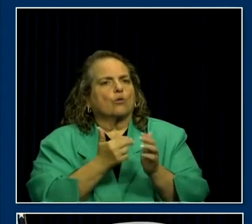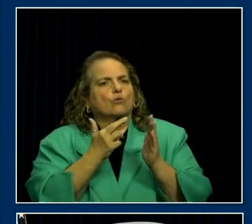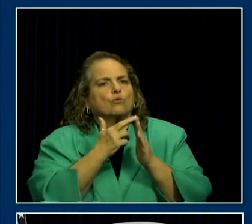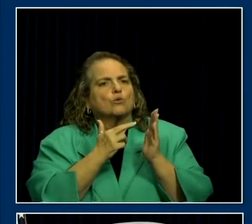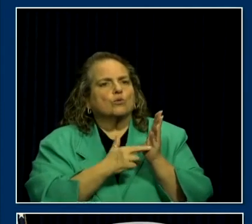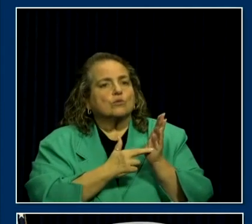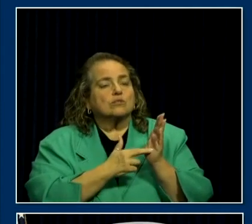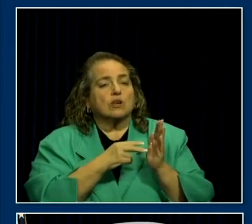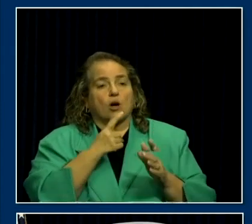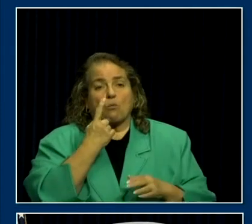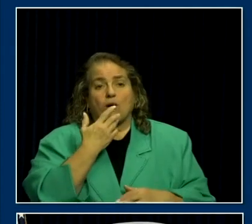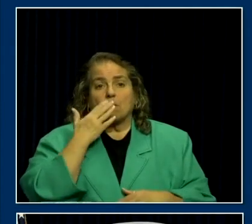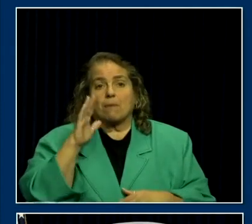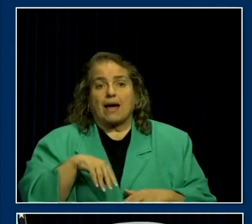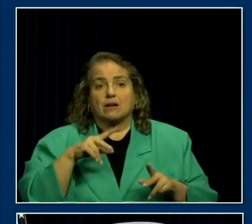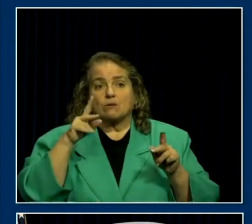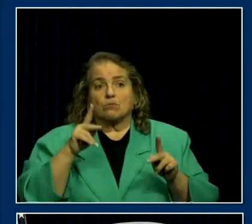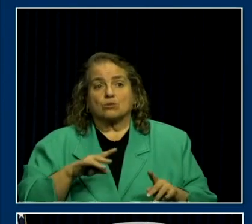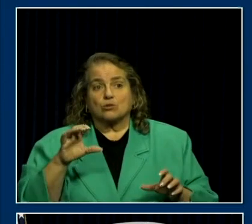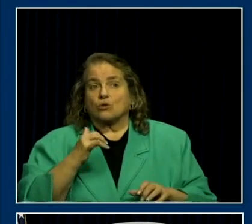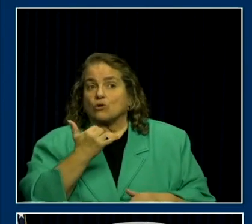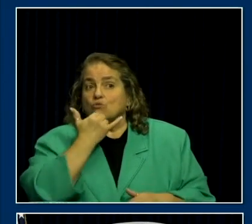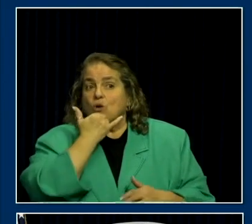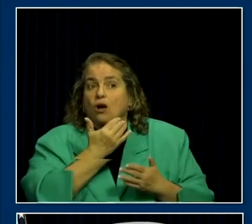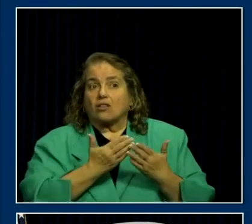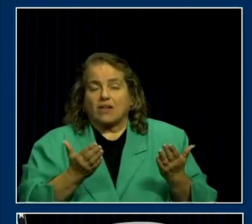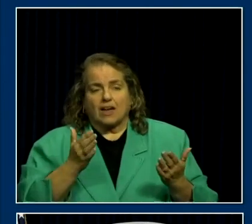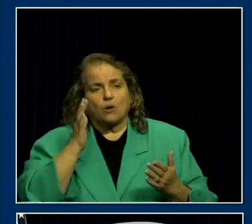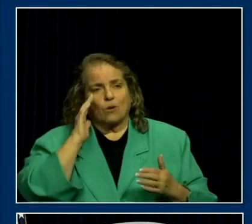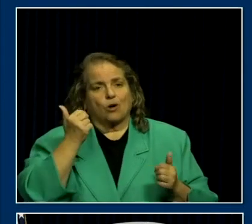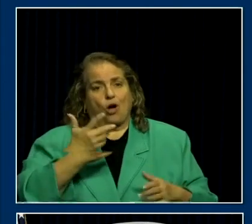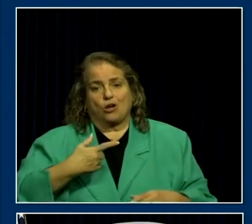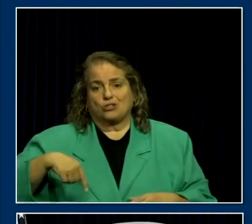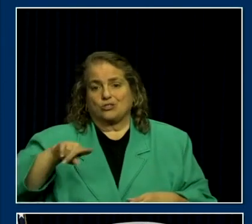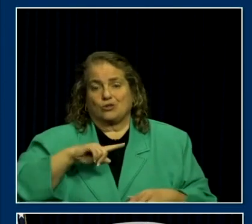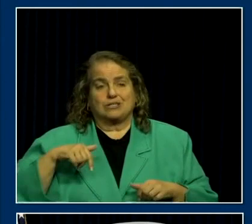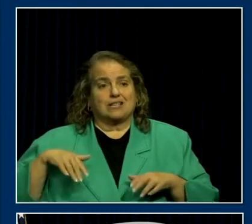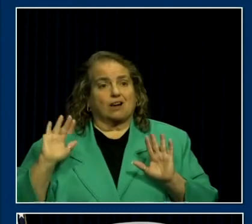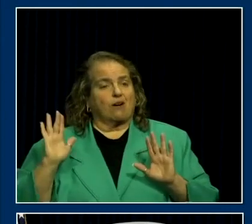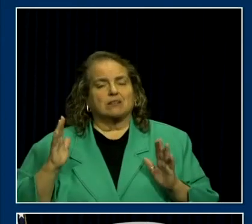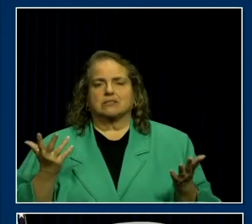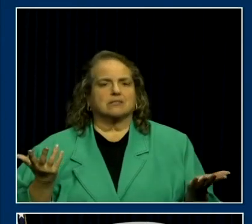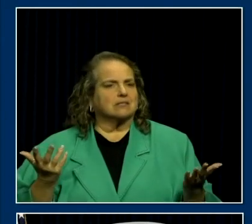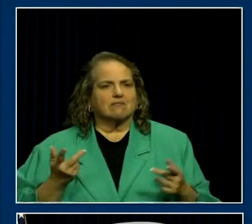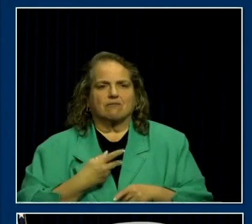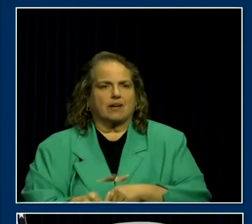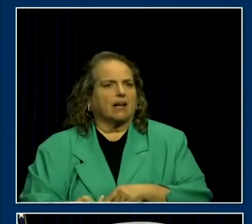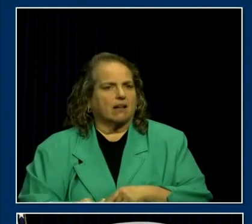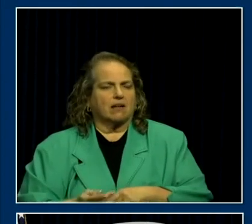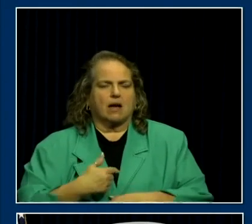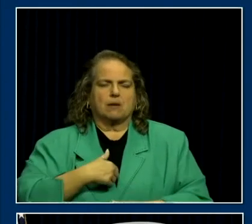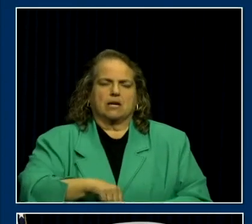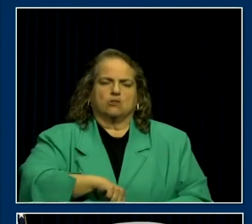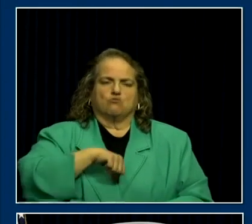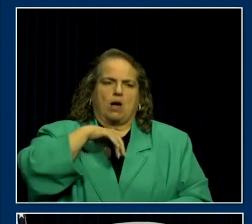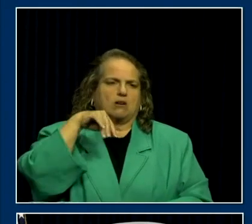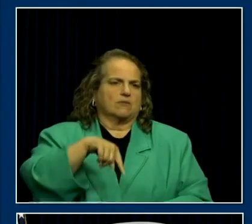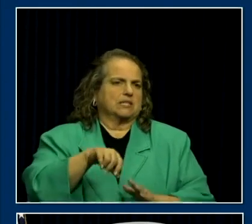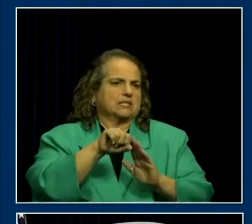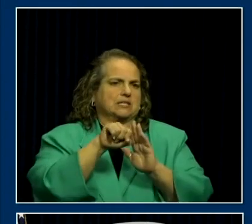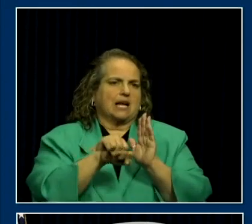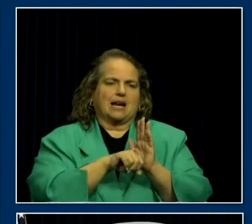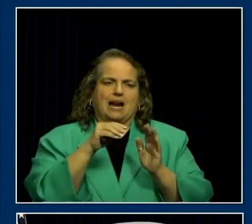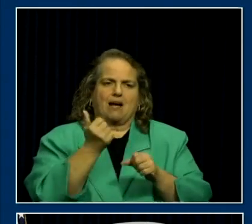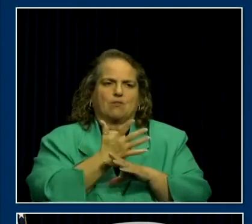person doing the wrong thing undermines all the good that all the rest of you are doing. So I continue to be very proud of the state and everything you're doing. So thank